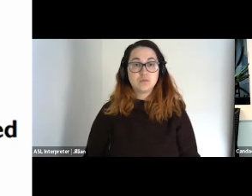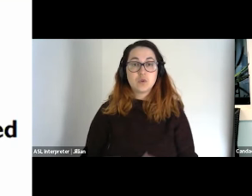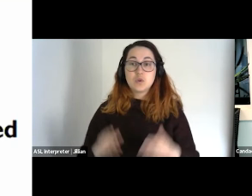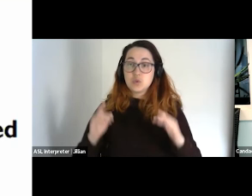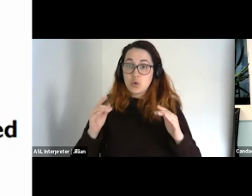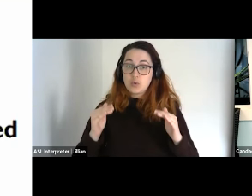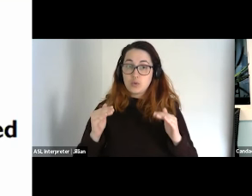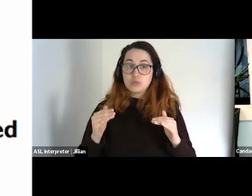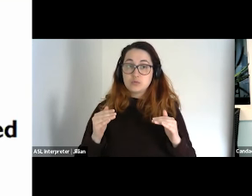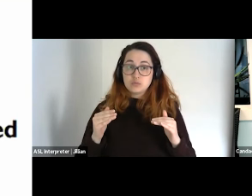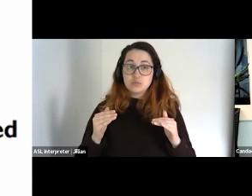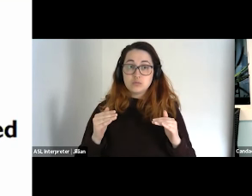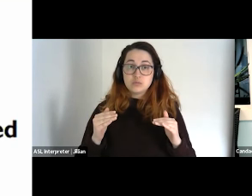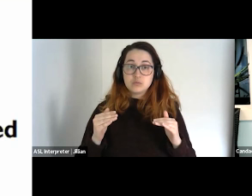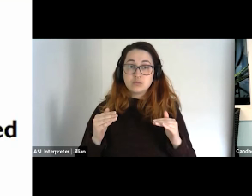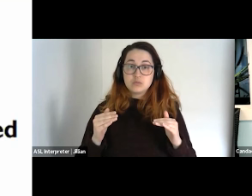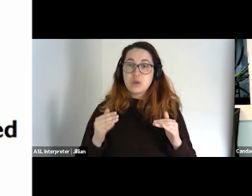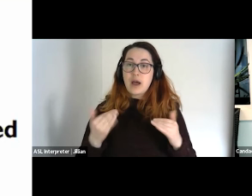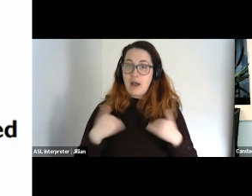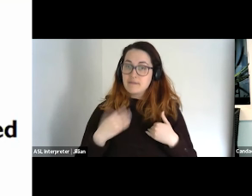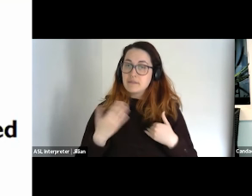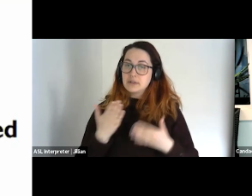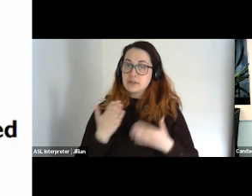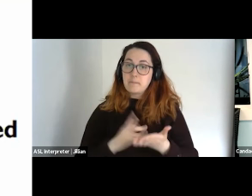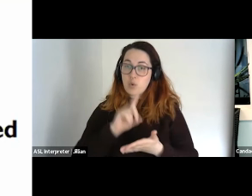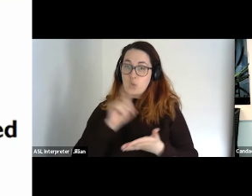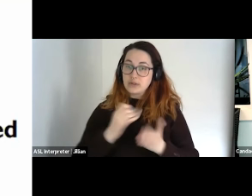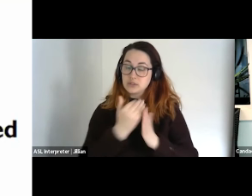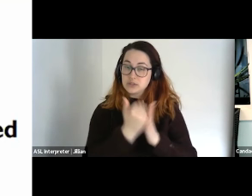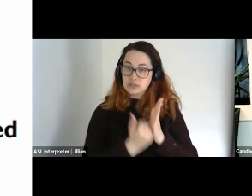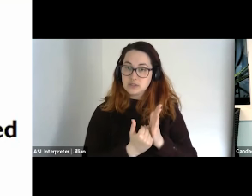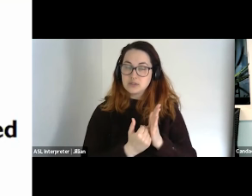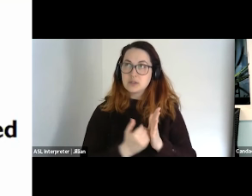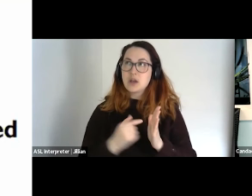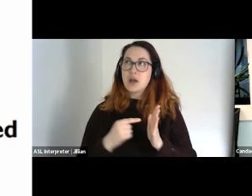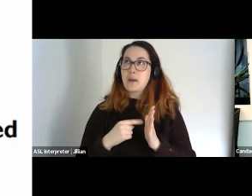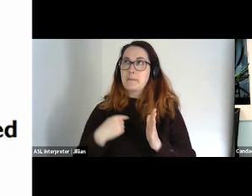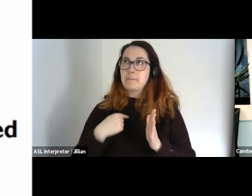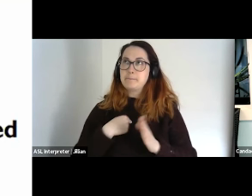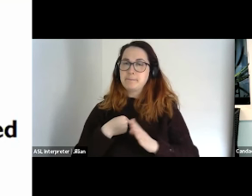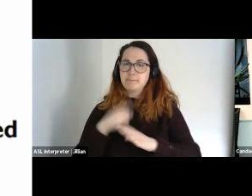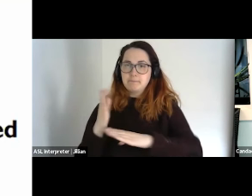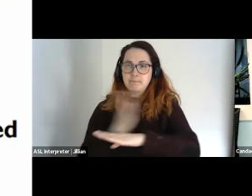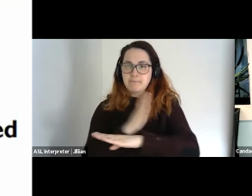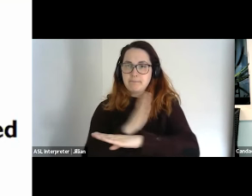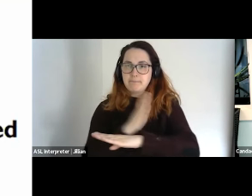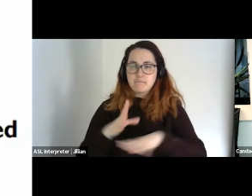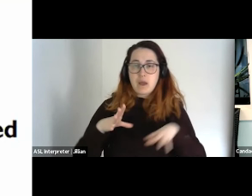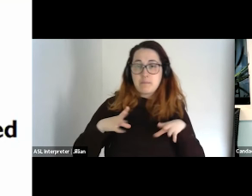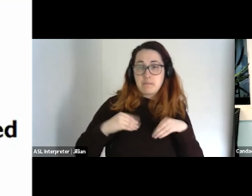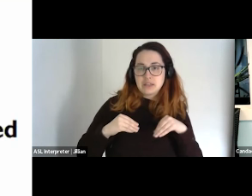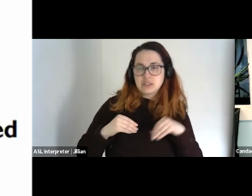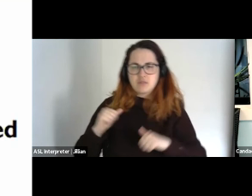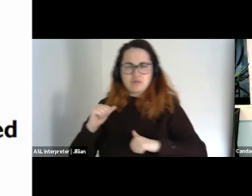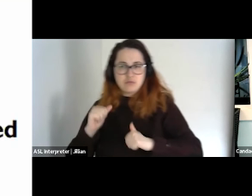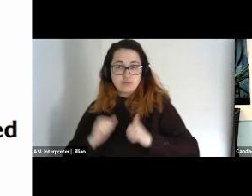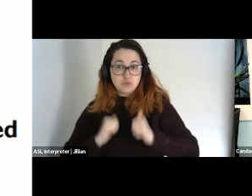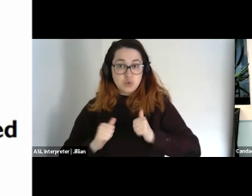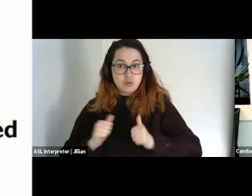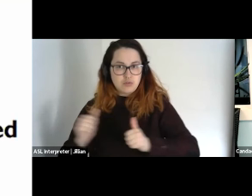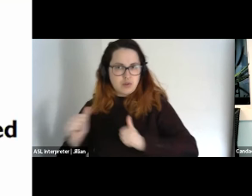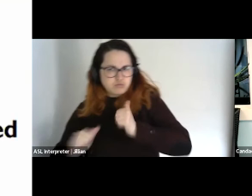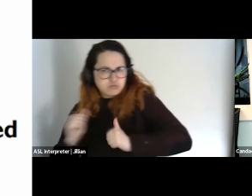then to consider the following questions. Am I thinking in a passive, assertive, or aggressive way? So what might help you do that is to